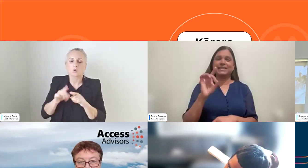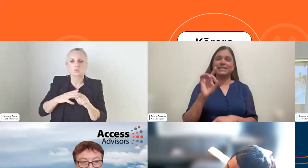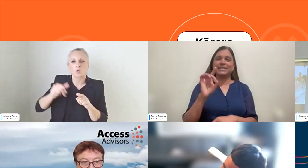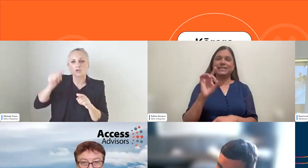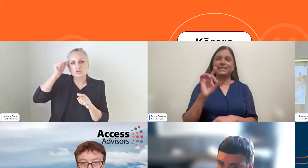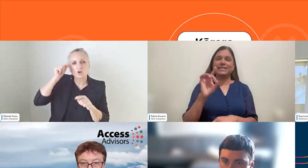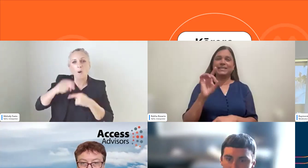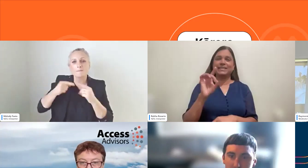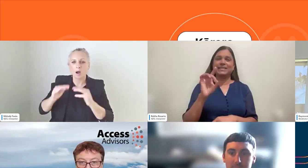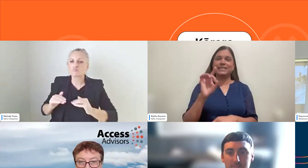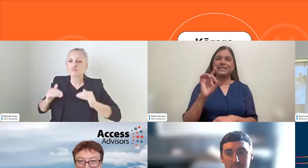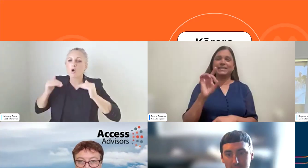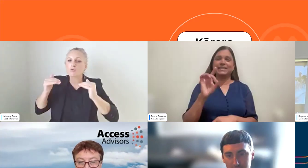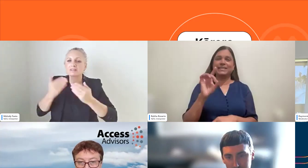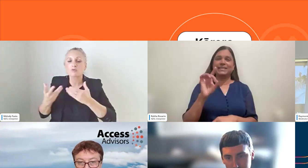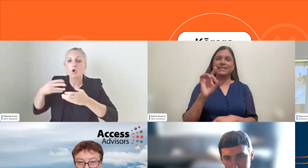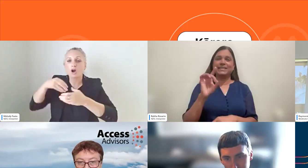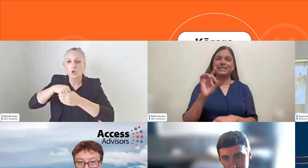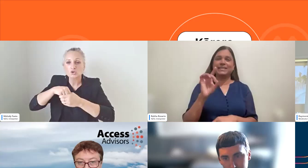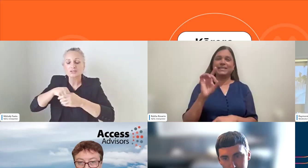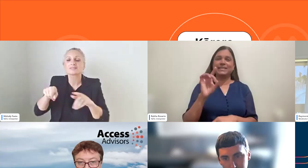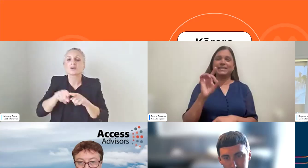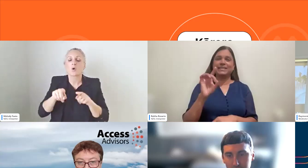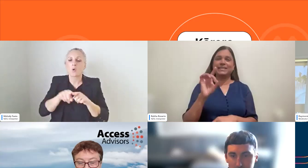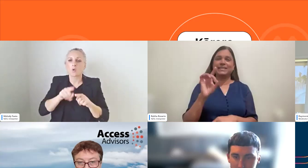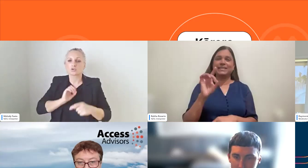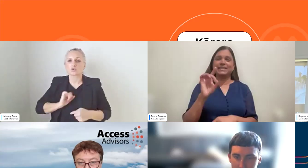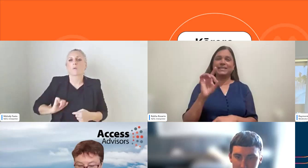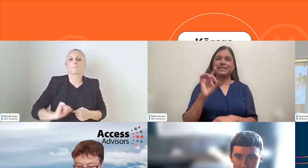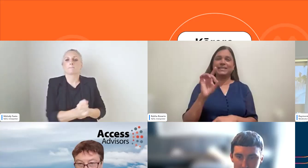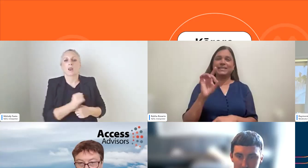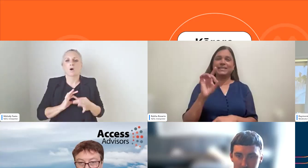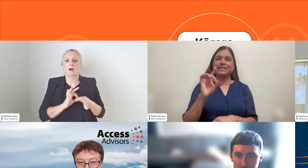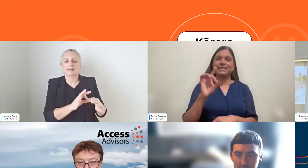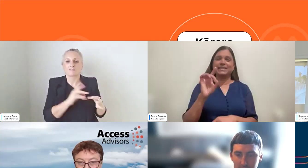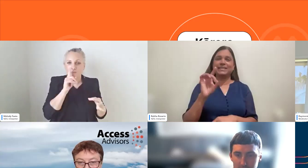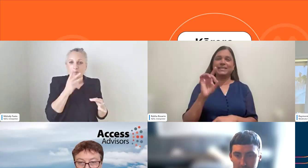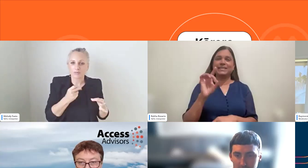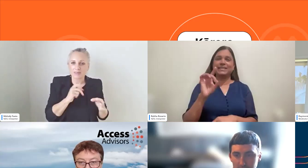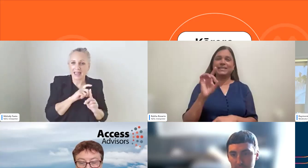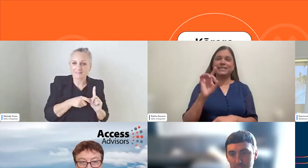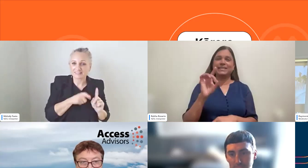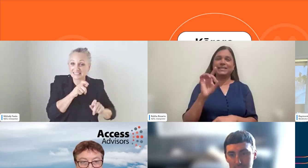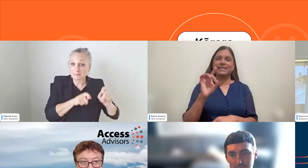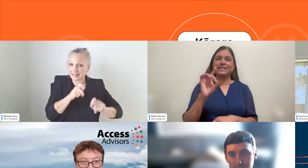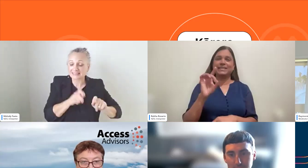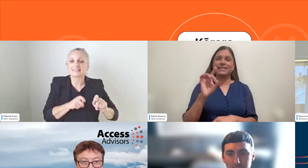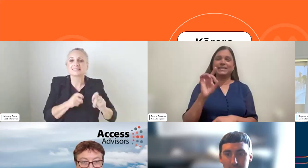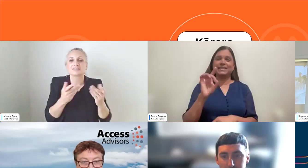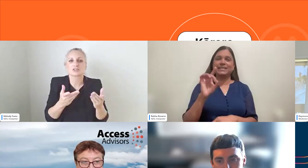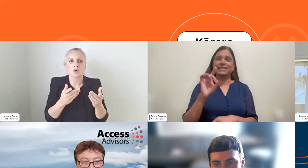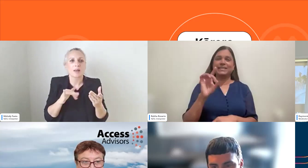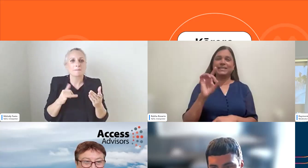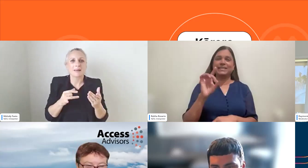the belonging of people with disabilities. So we'll probably get underway with Dr.